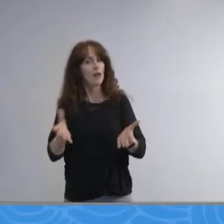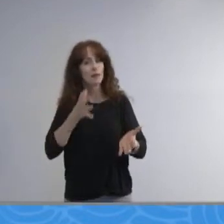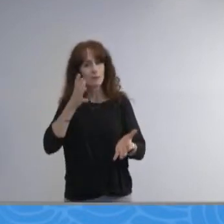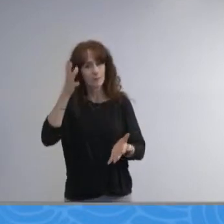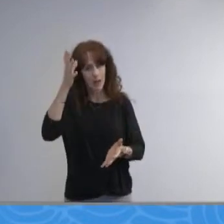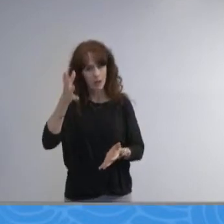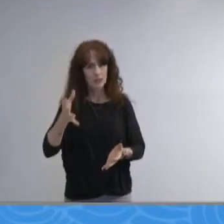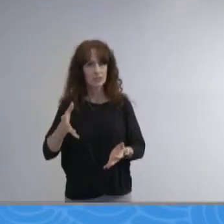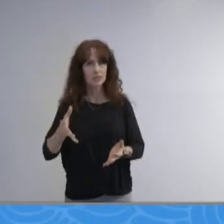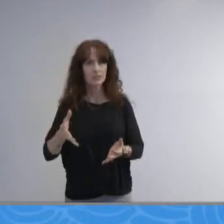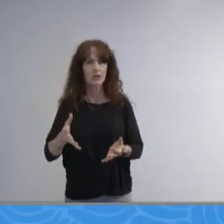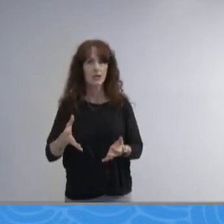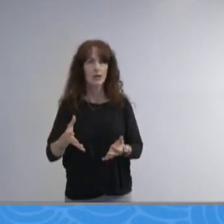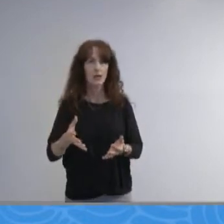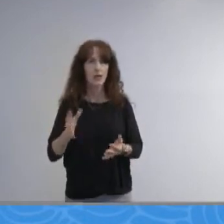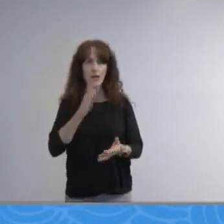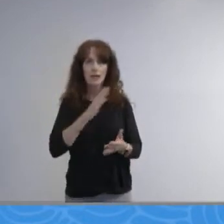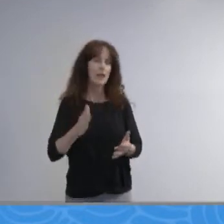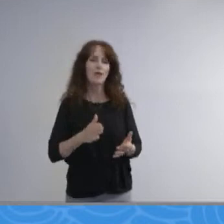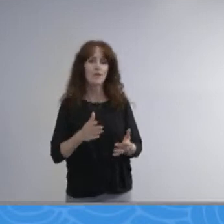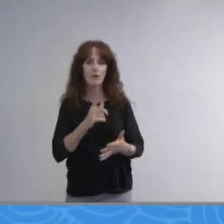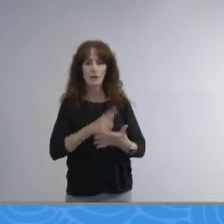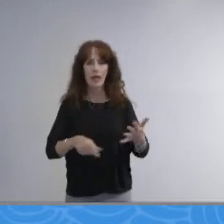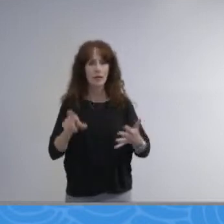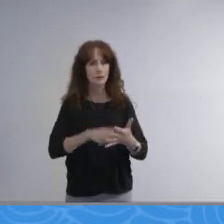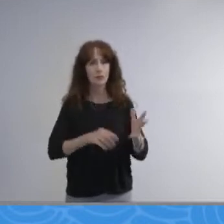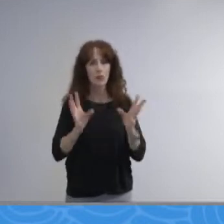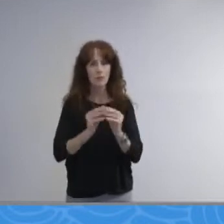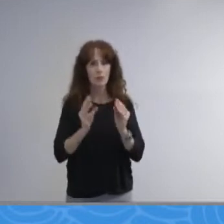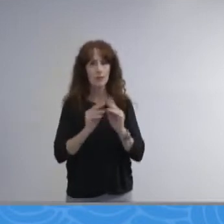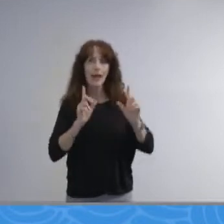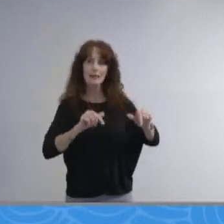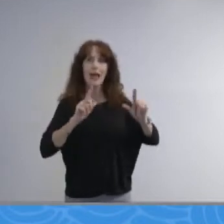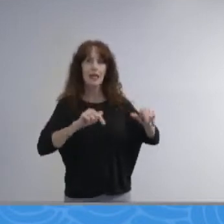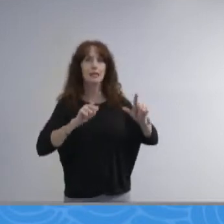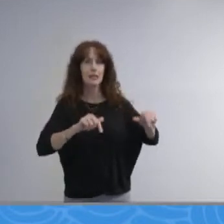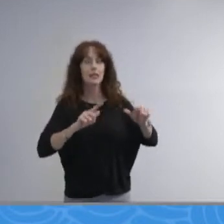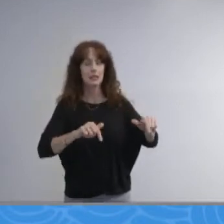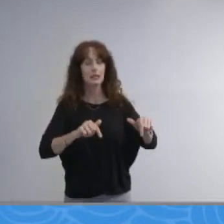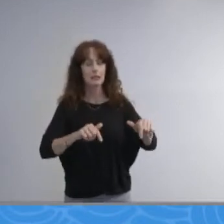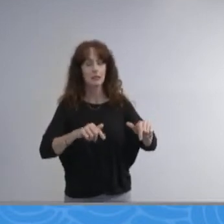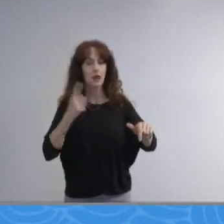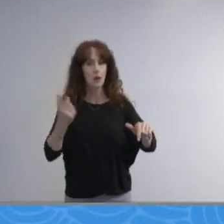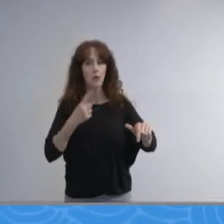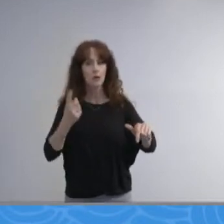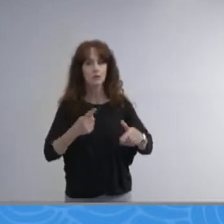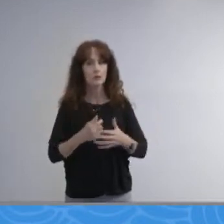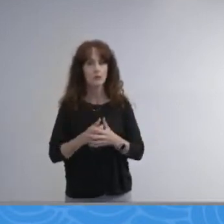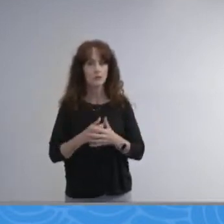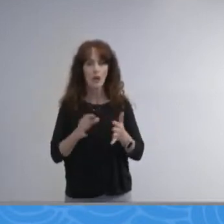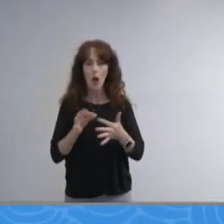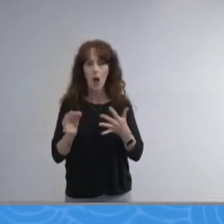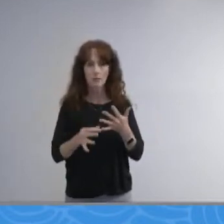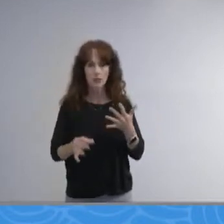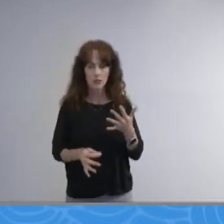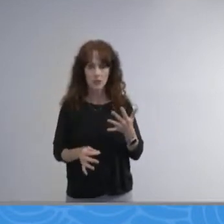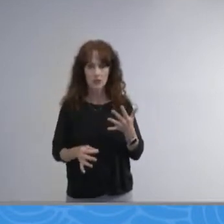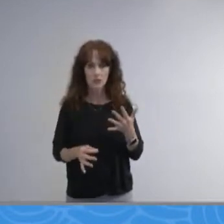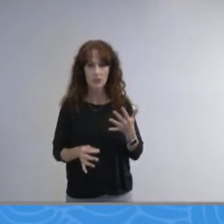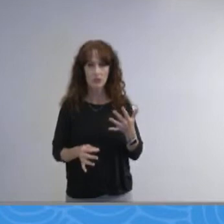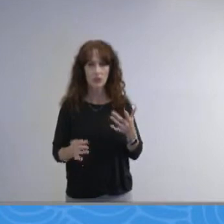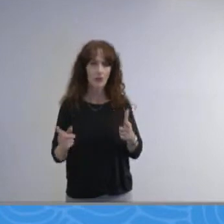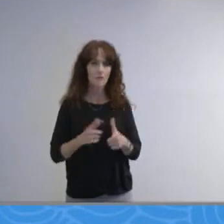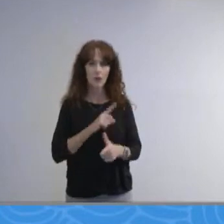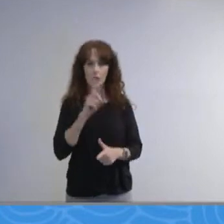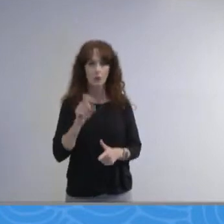parents, never cancel your IEP meeting. You want to attend your IEP meeting. So, the option here is the